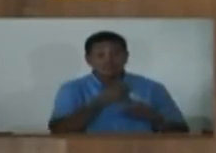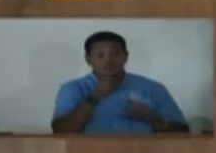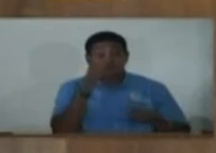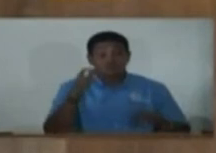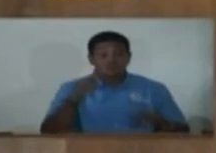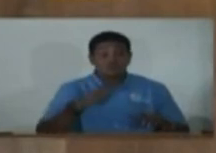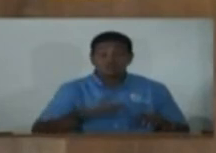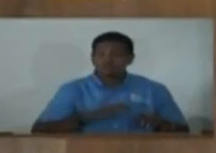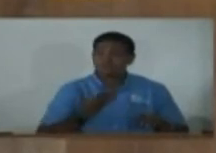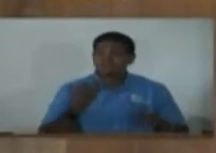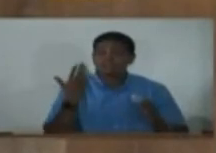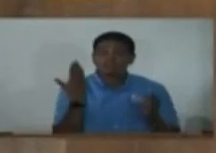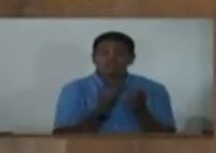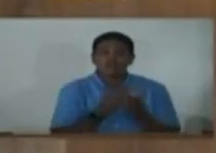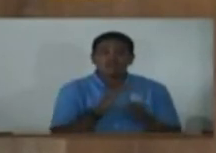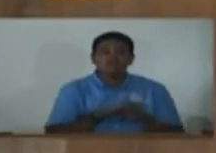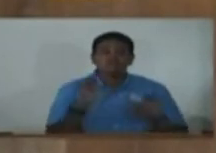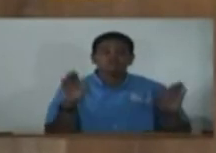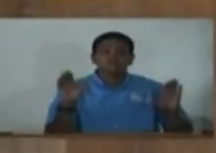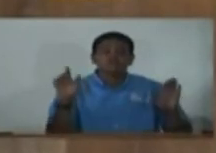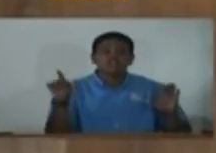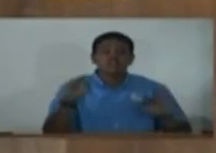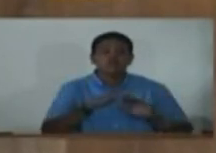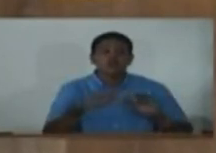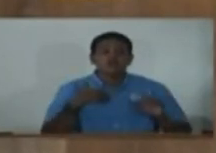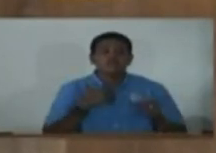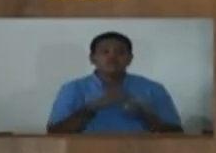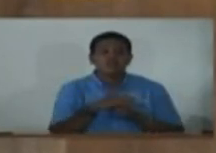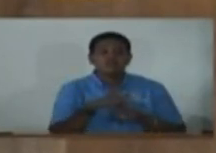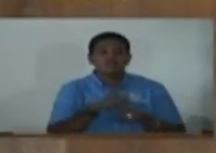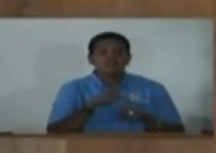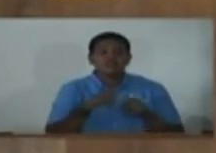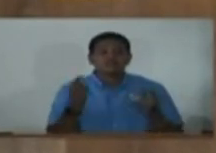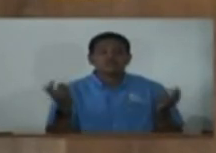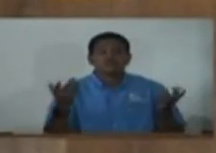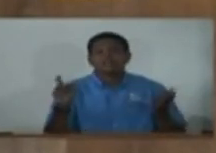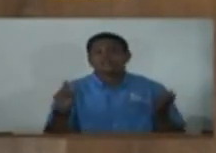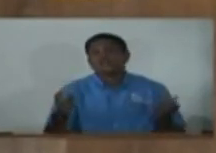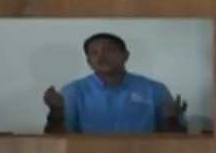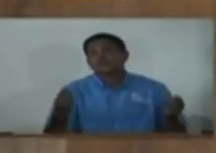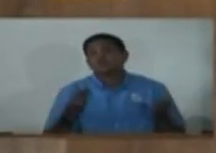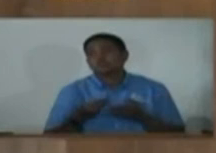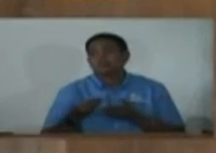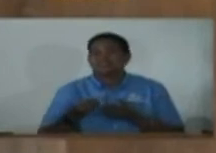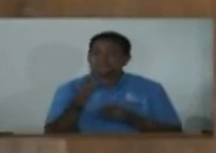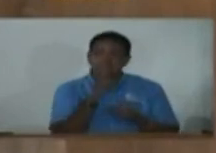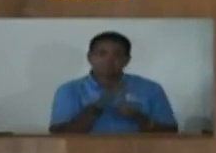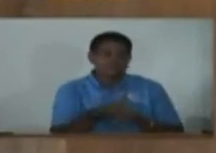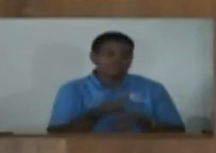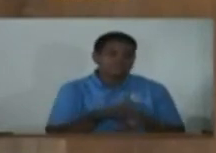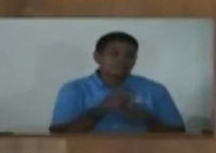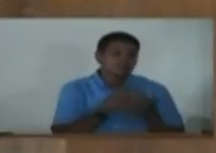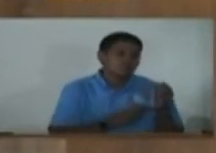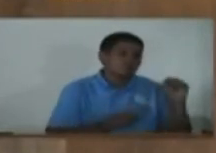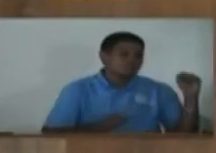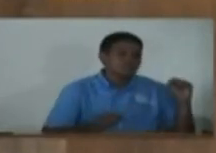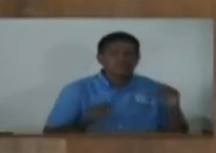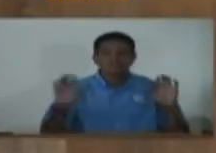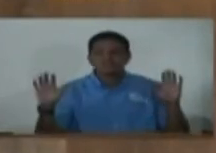fact that on Sunday they don't have enough time to do what they need to do. So both Saturday and Sunday